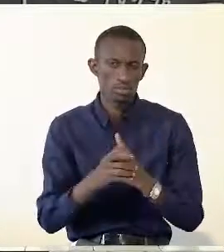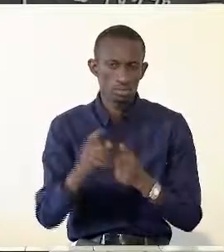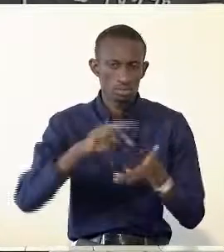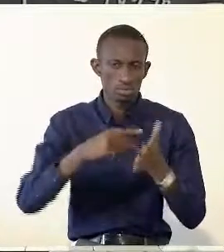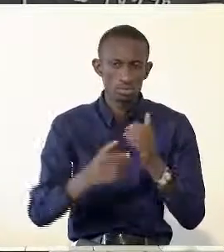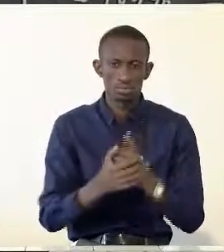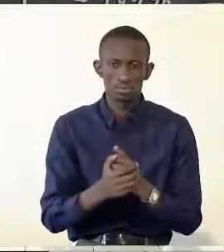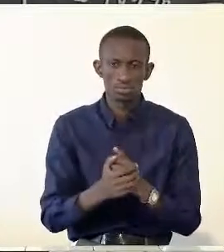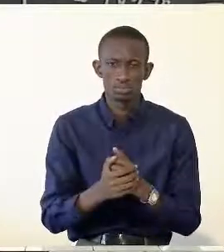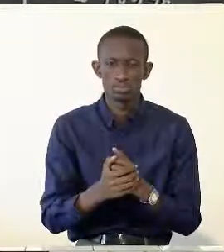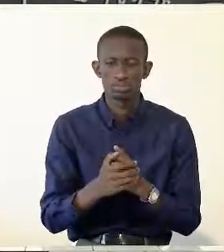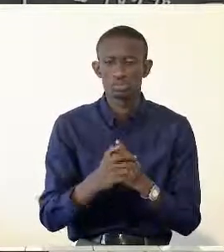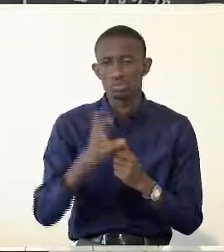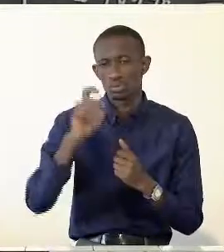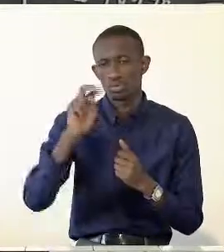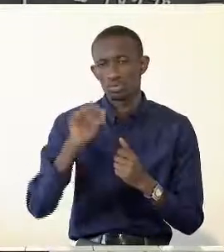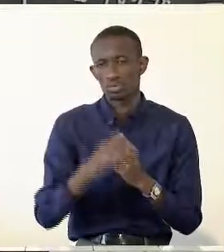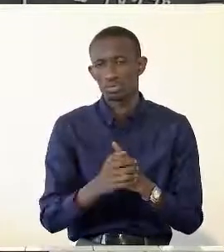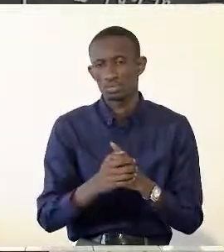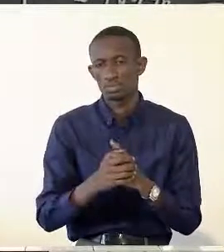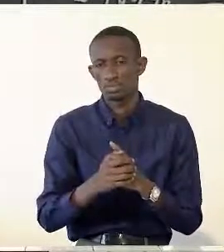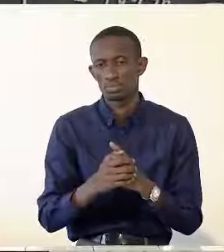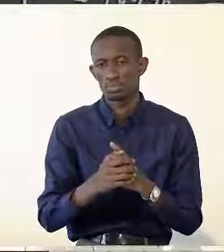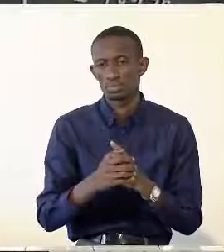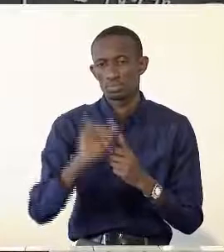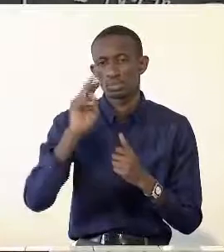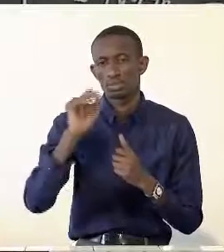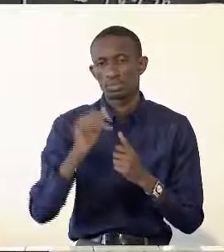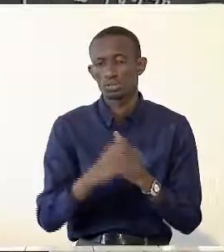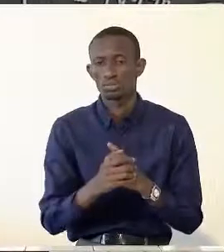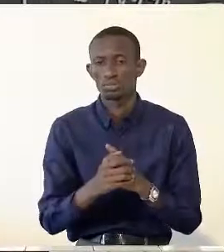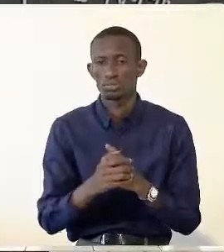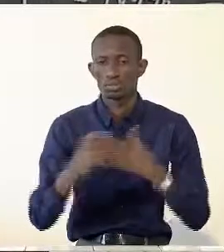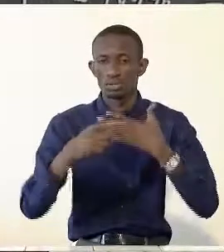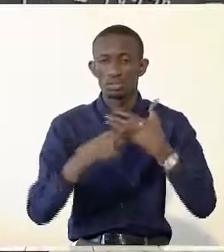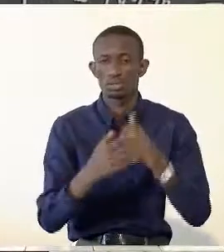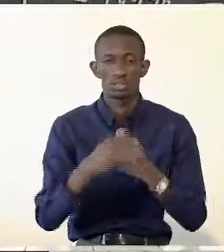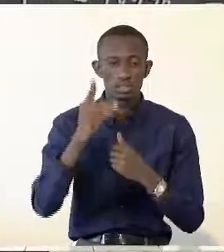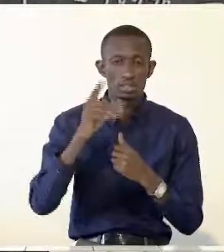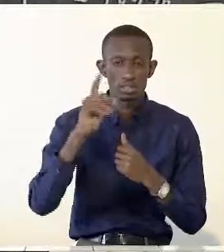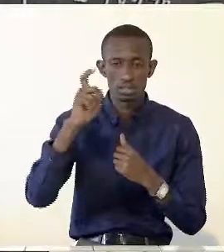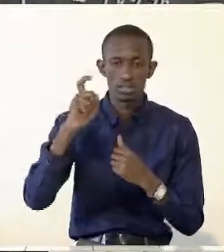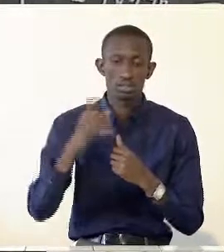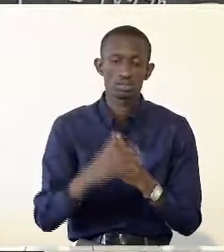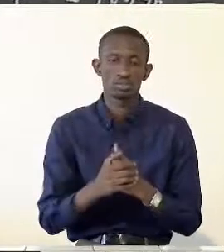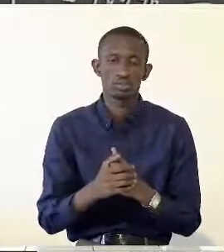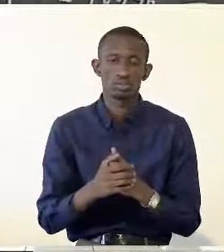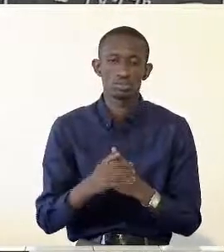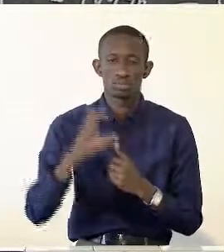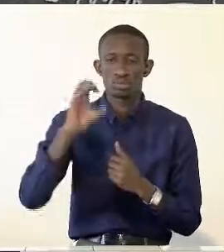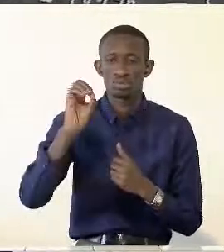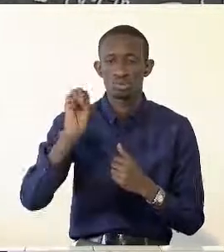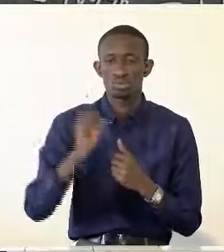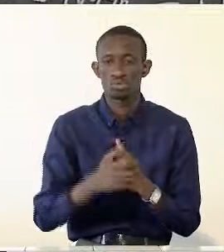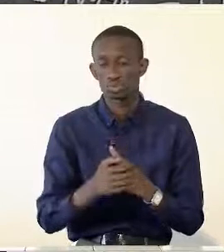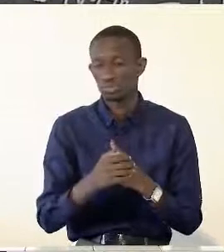4 integral of minus d of dx cos x